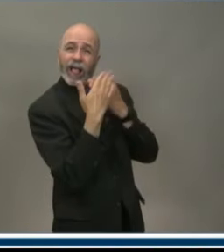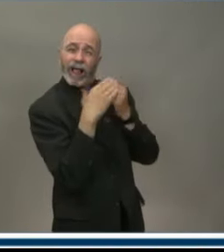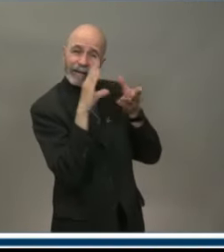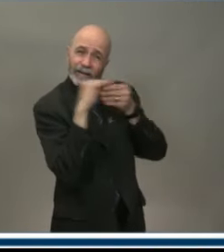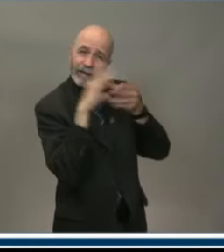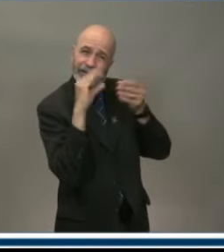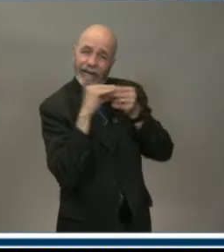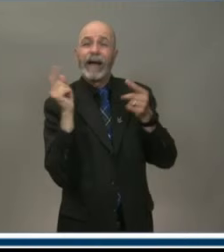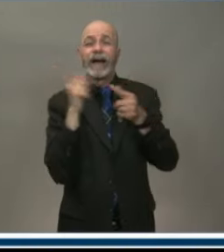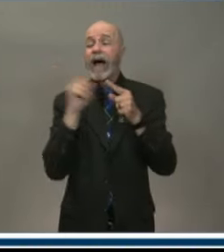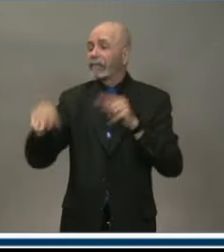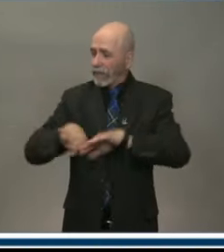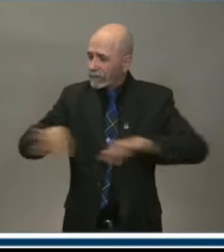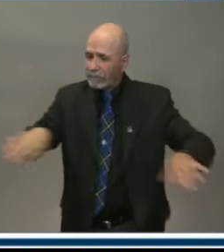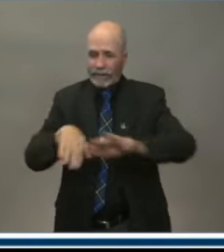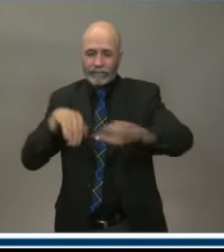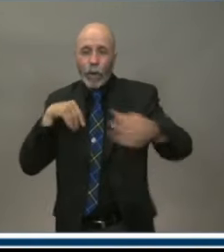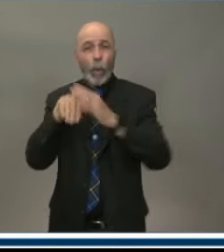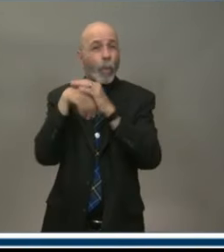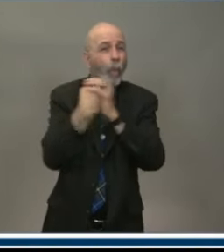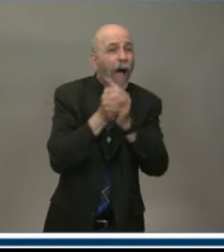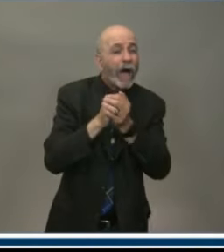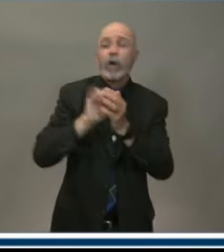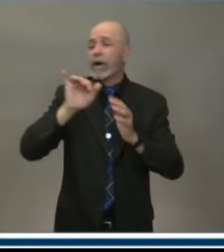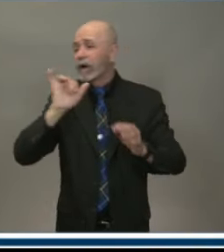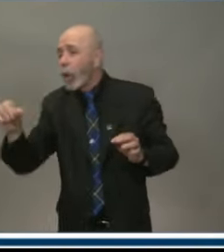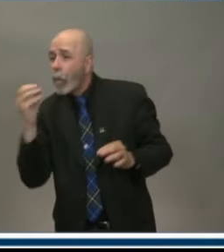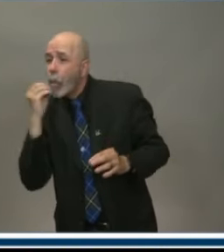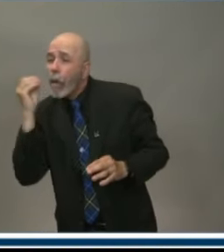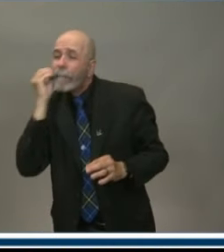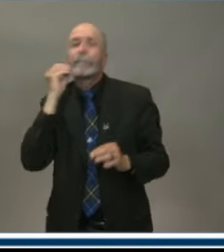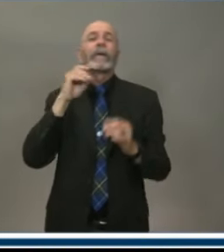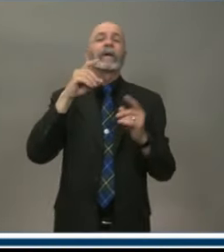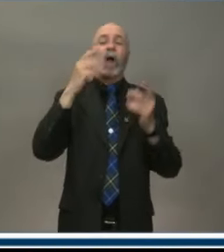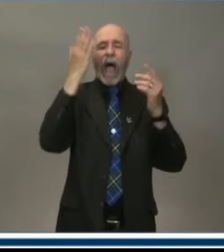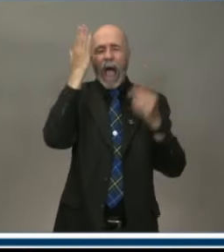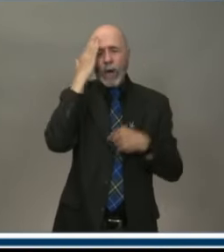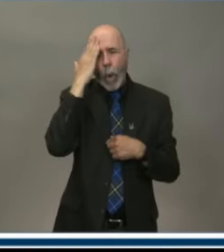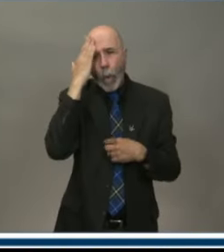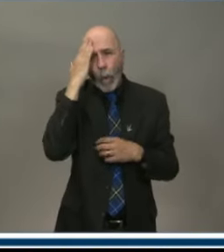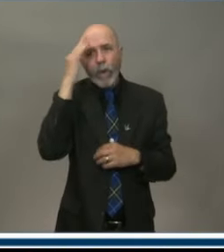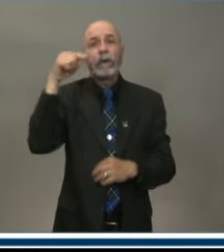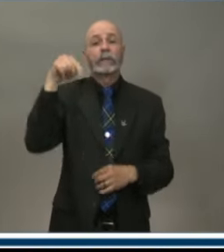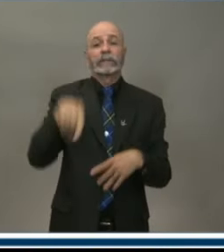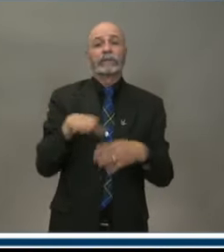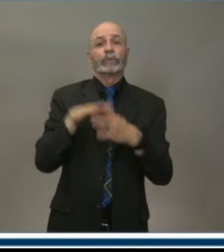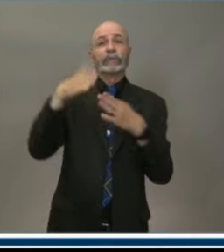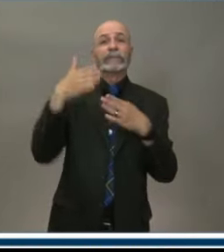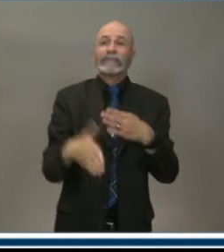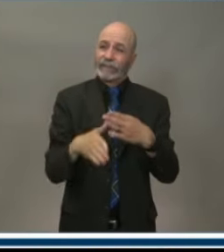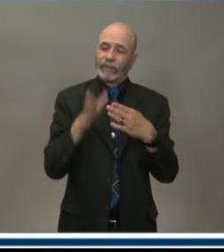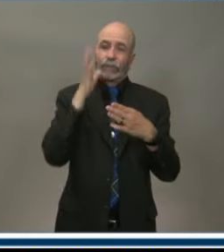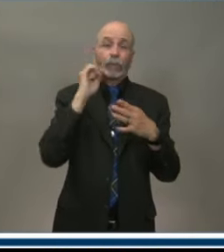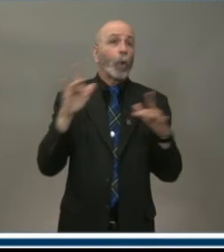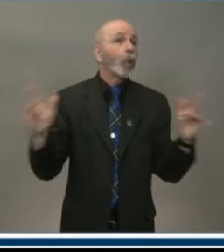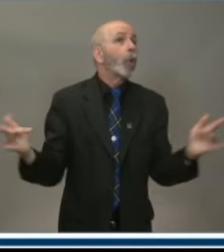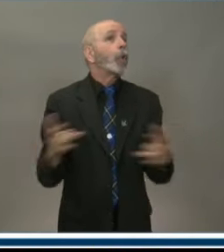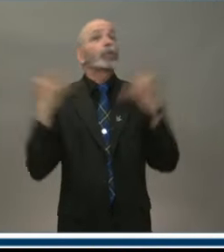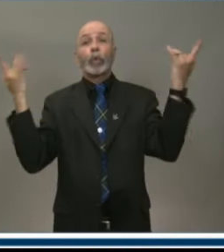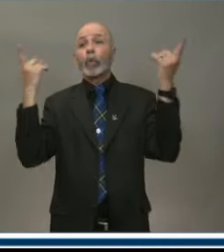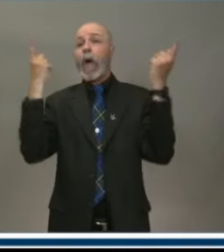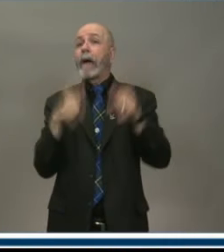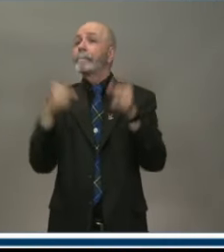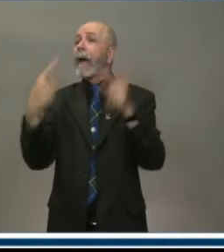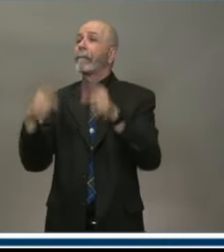stay at home as much as possible. And I know with everything happening this weekend in our province, this is a big ask. But all